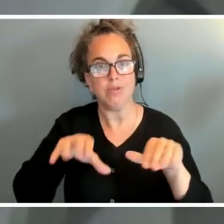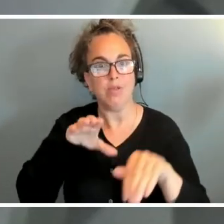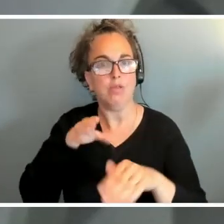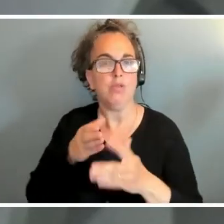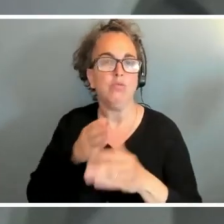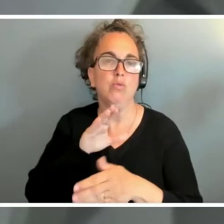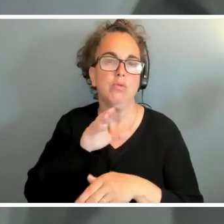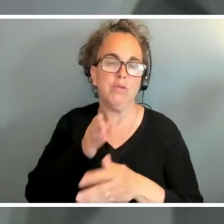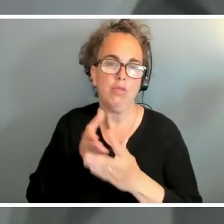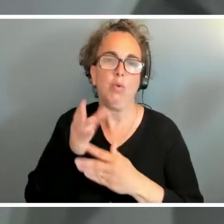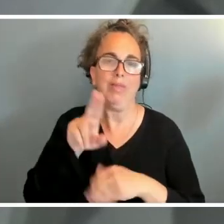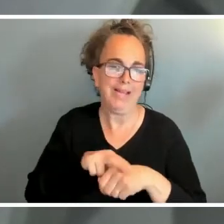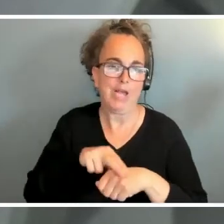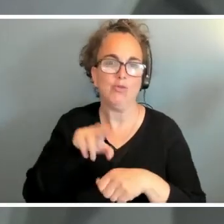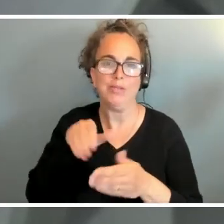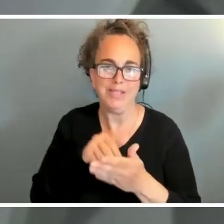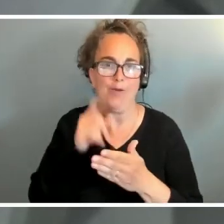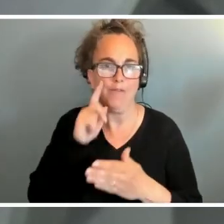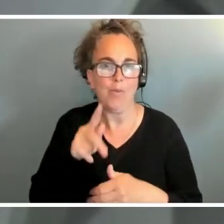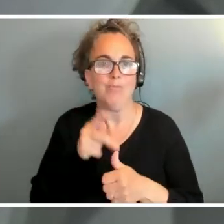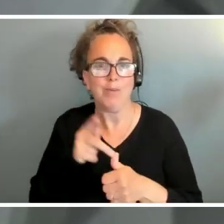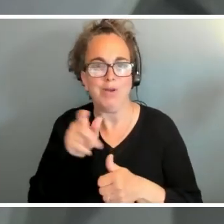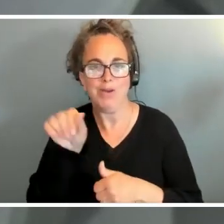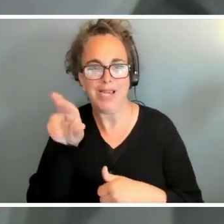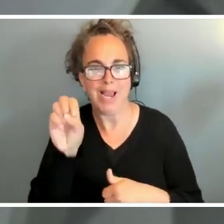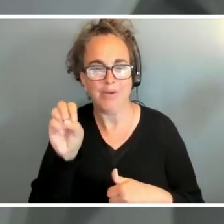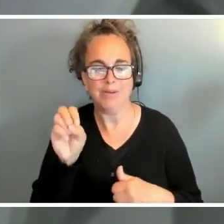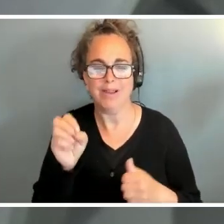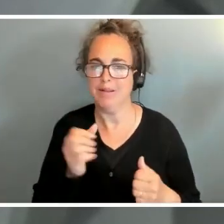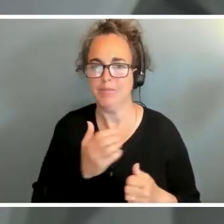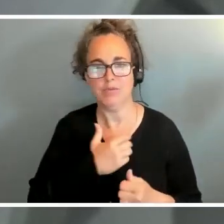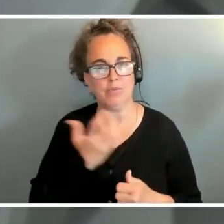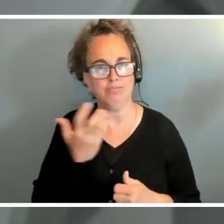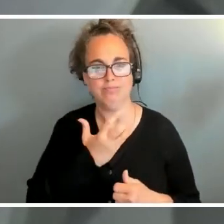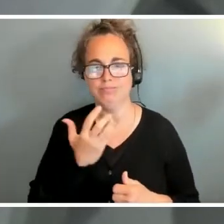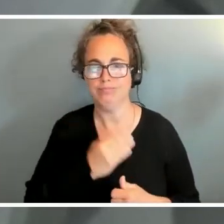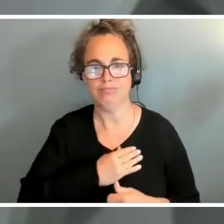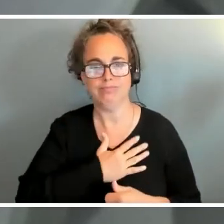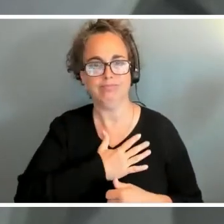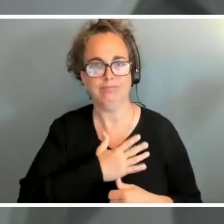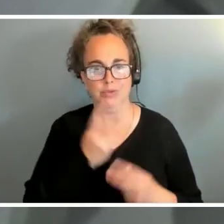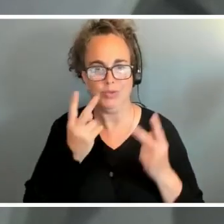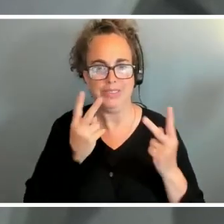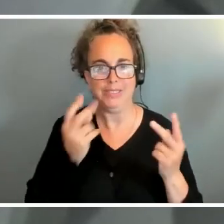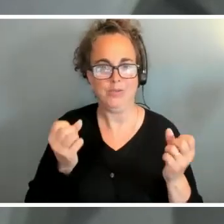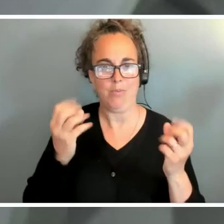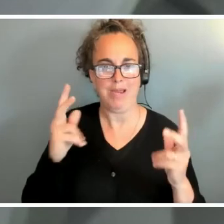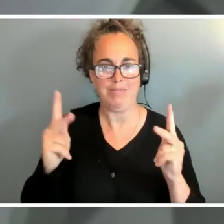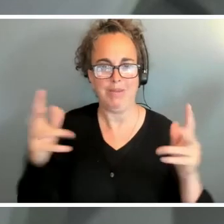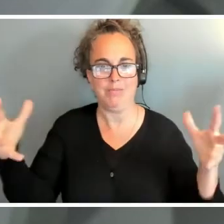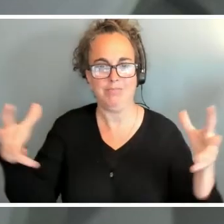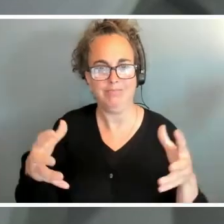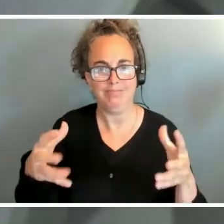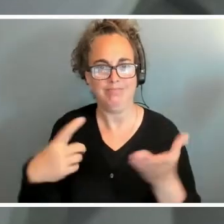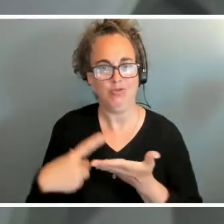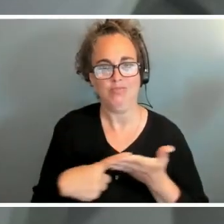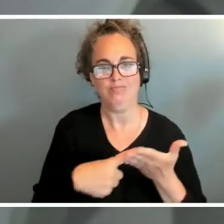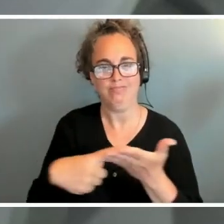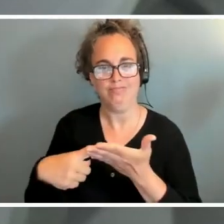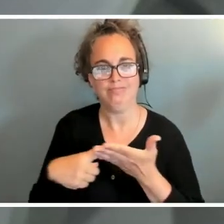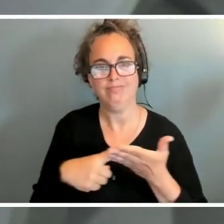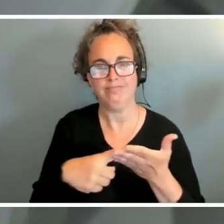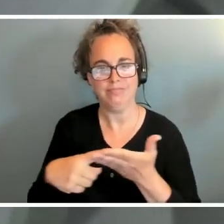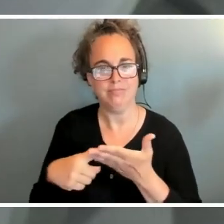Care. I'm proud of the fact that so many of you have come together to have this robust discussion around what we